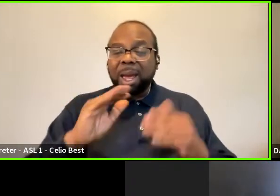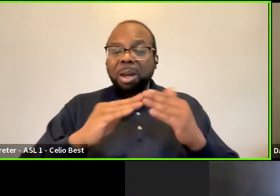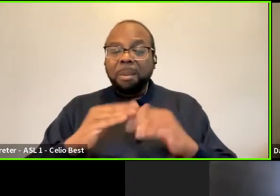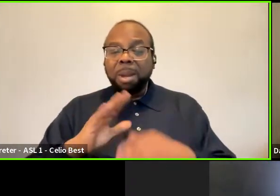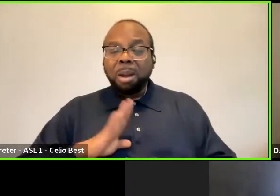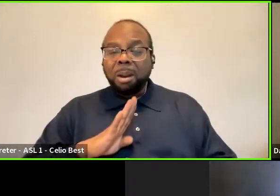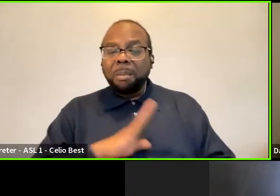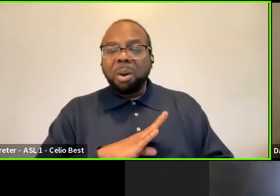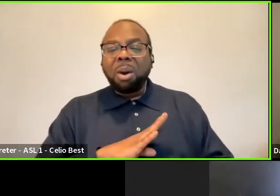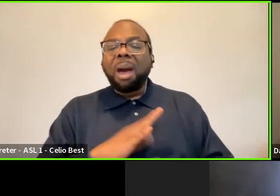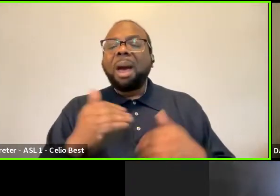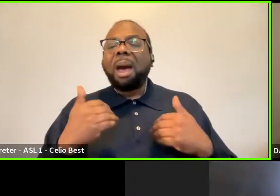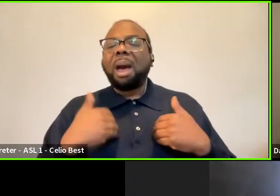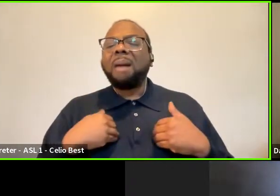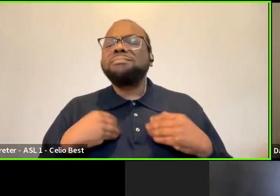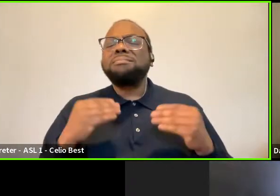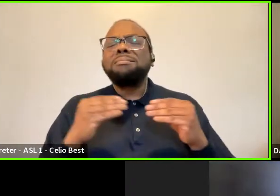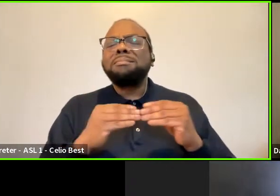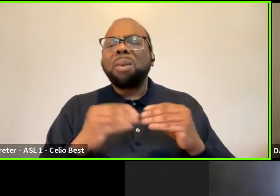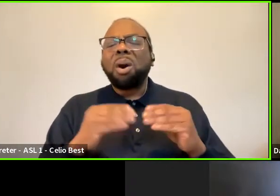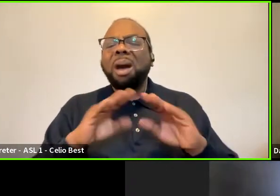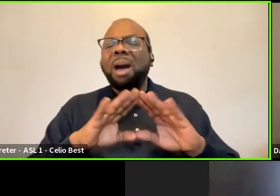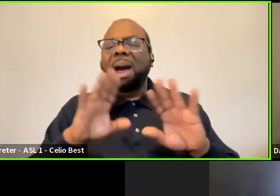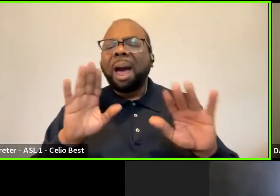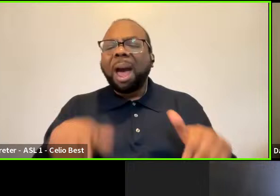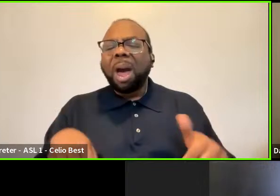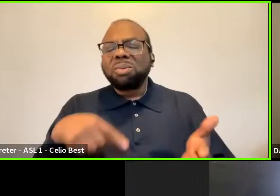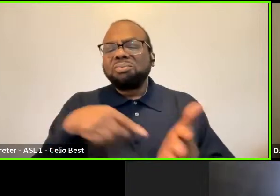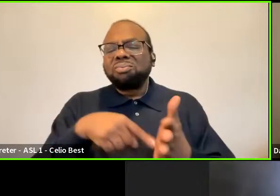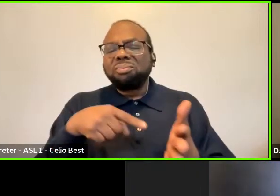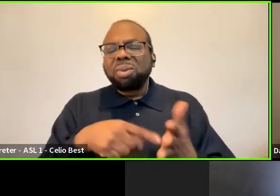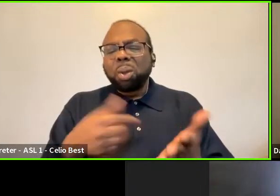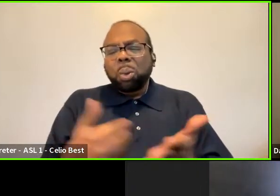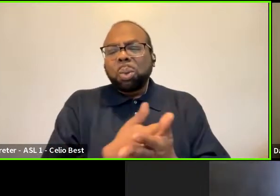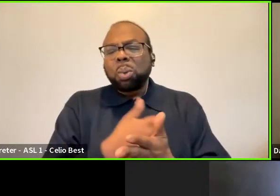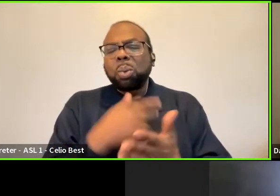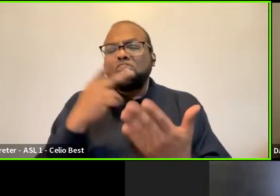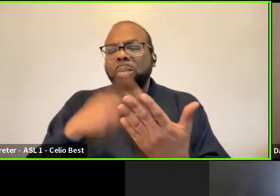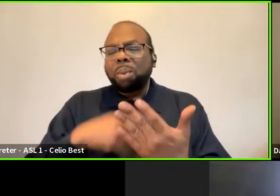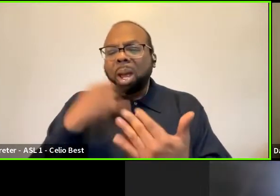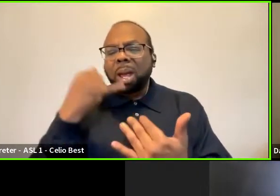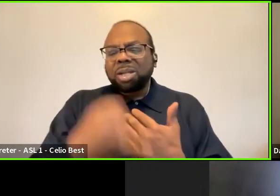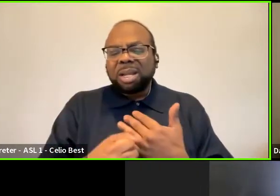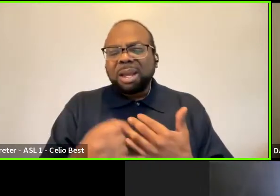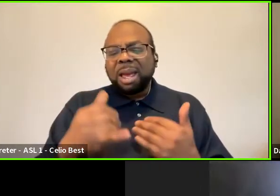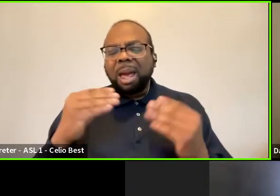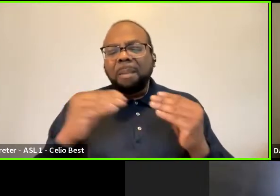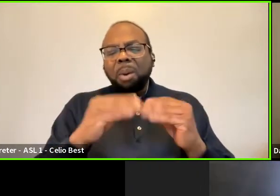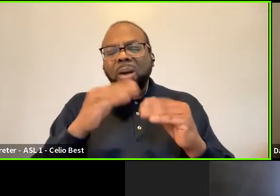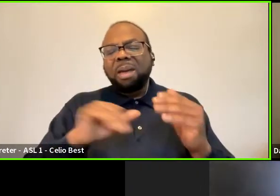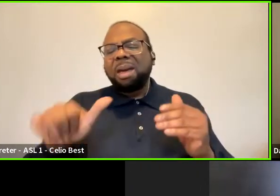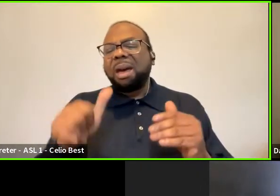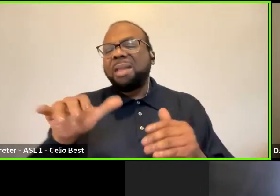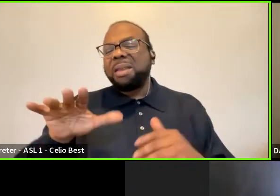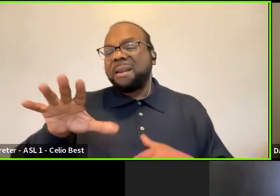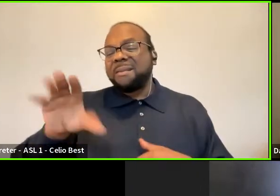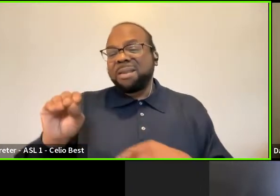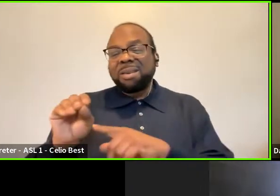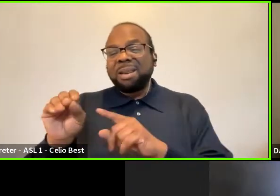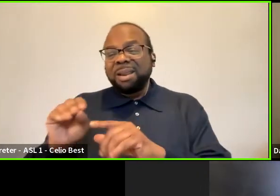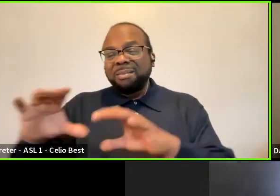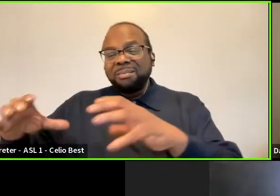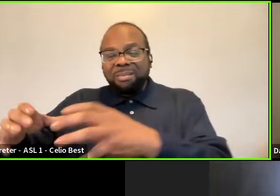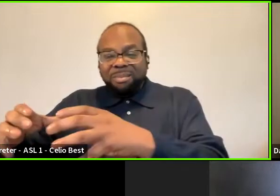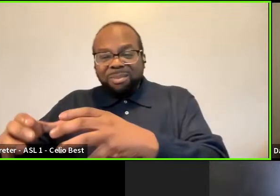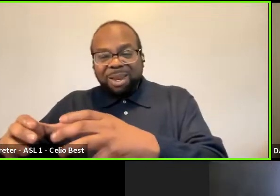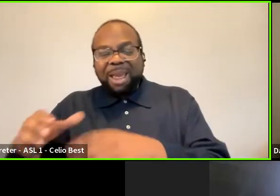have more of a housing, affordable housing, new projects than the other 50 combined. That